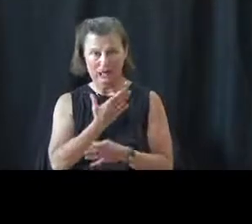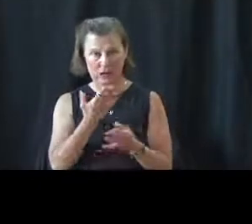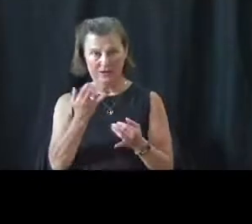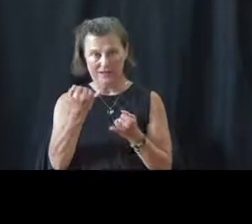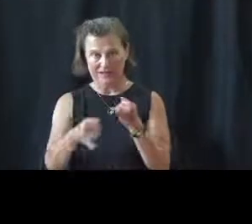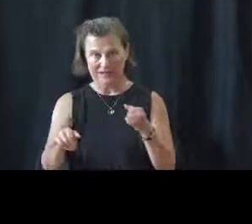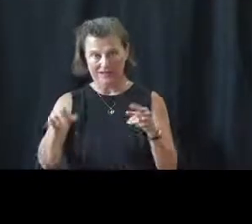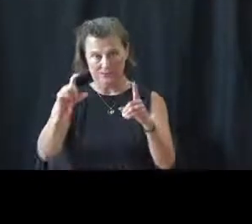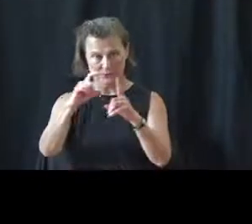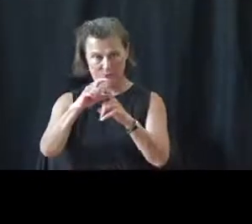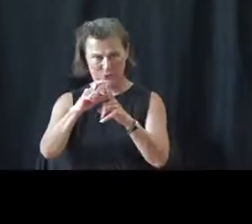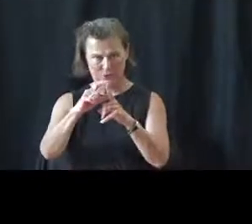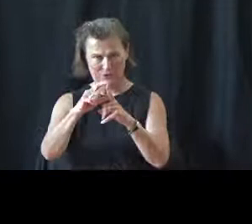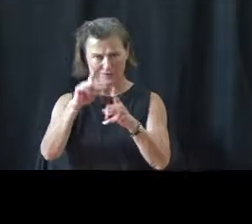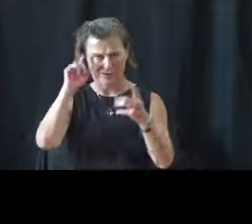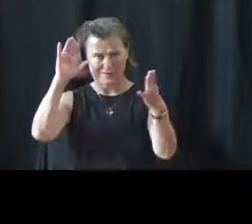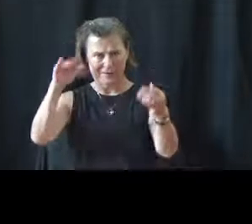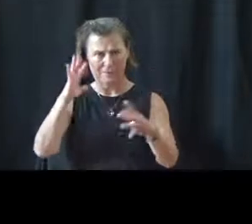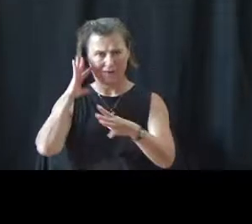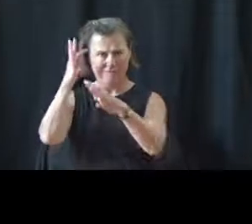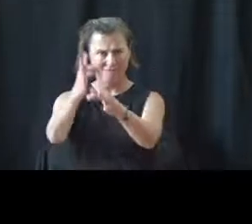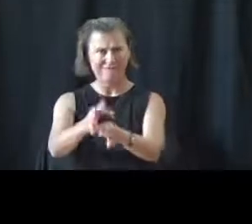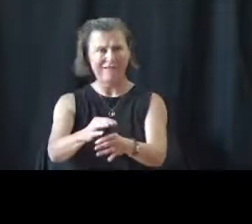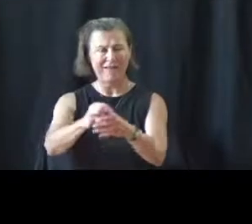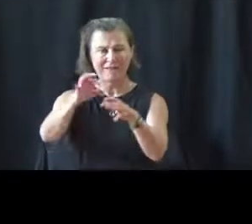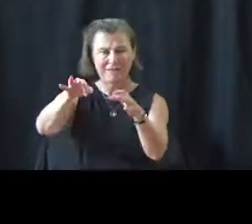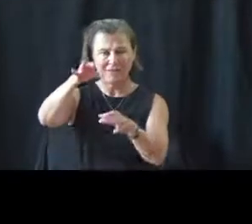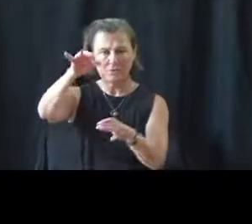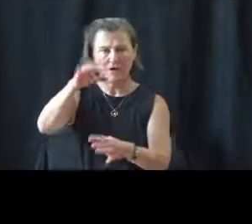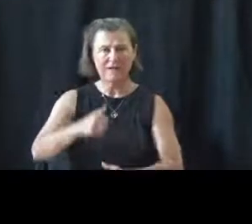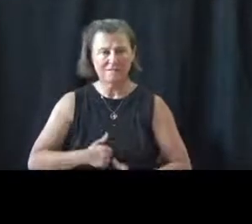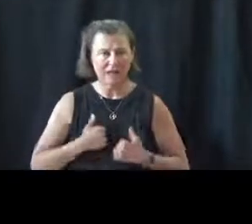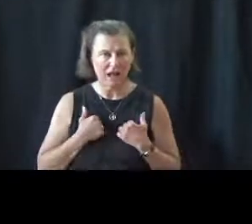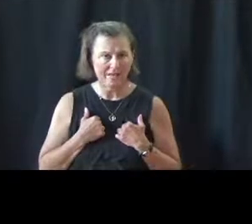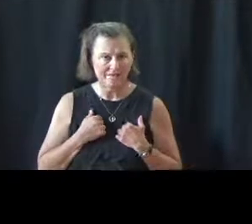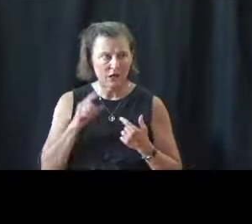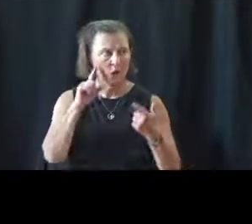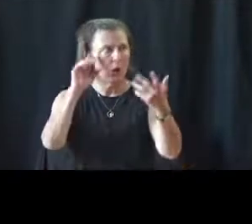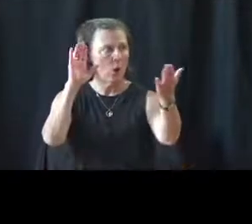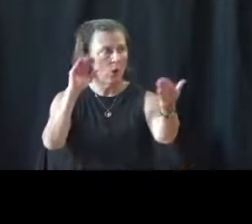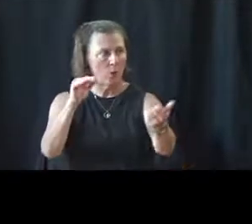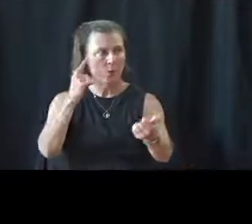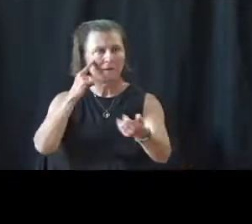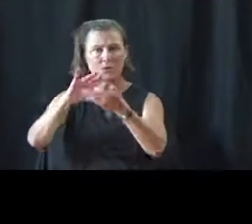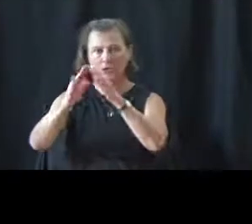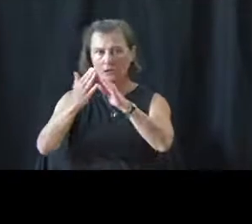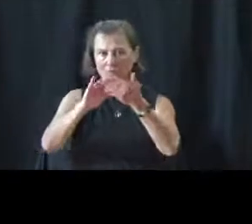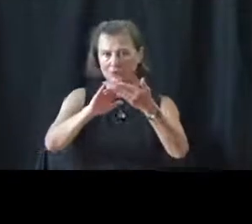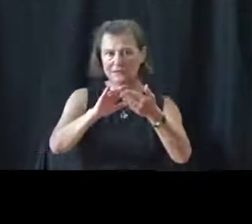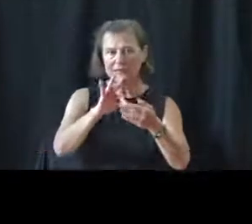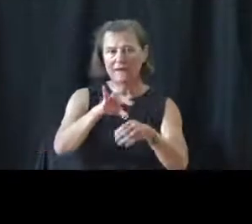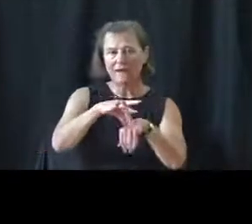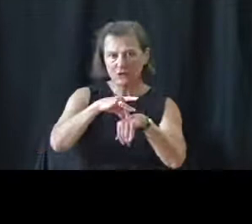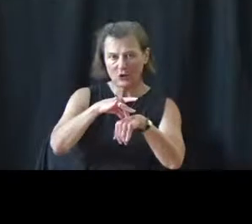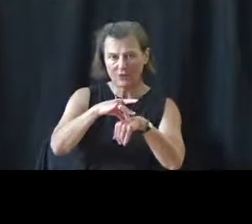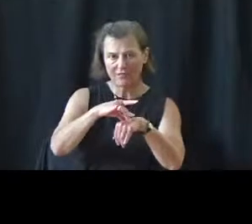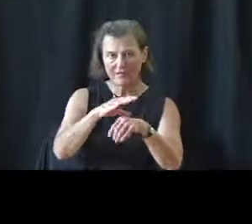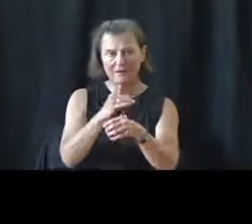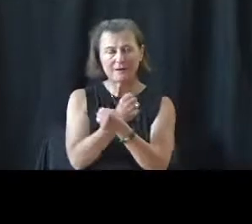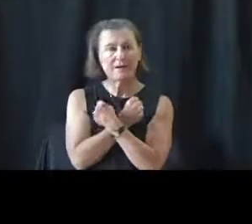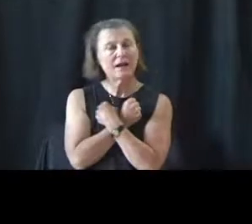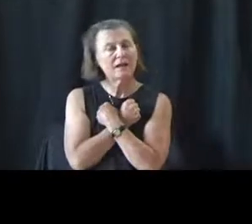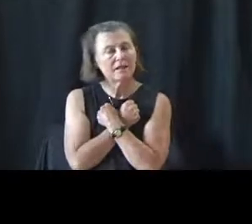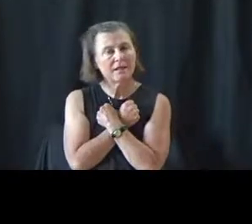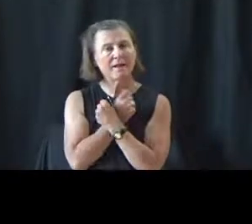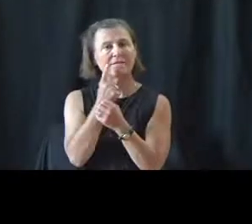words. May faith in the spirit of life, hope for the community of earth,